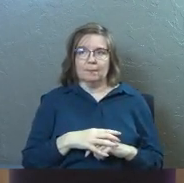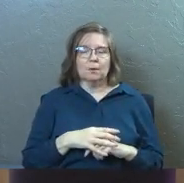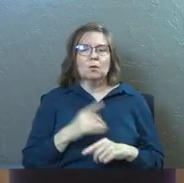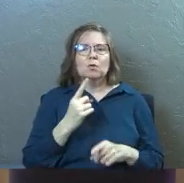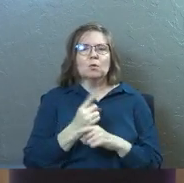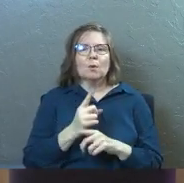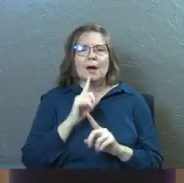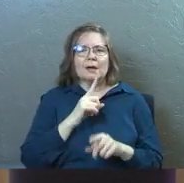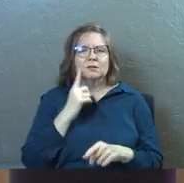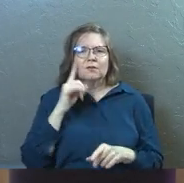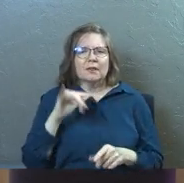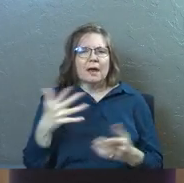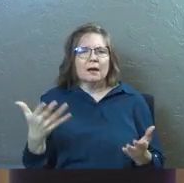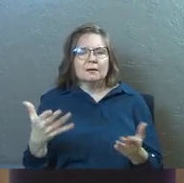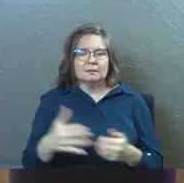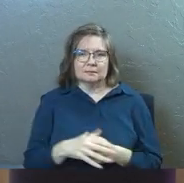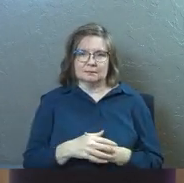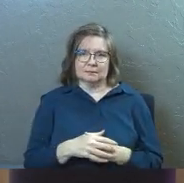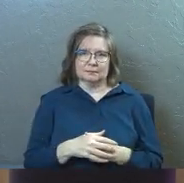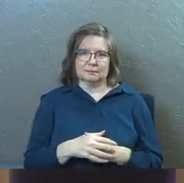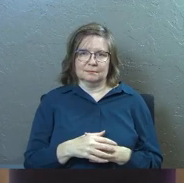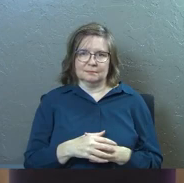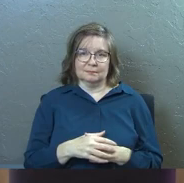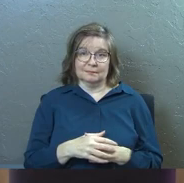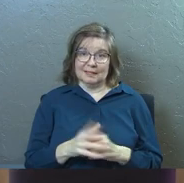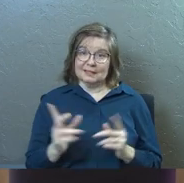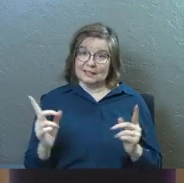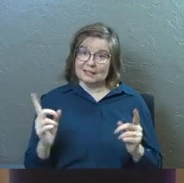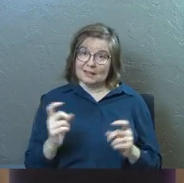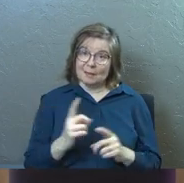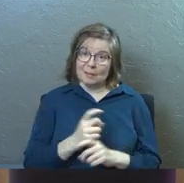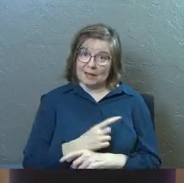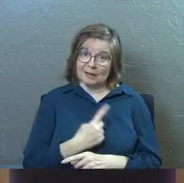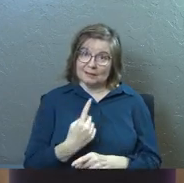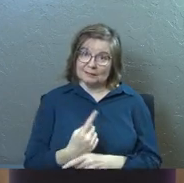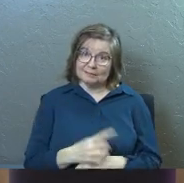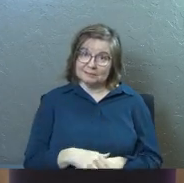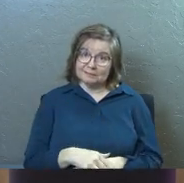What's the right answer to that? It gets complicated, doesn't it?